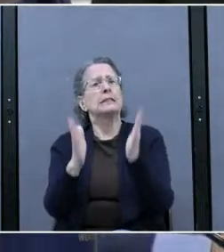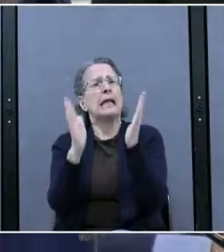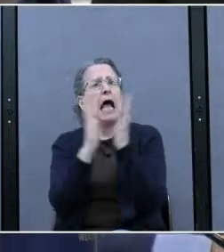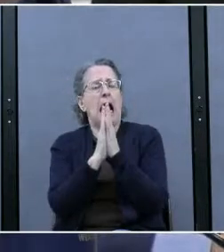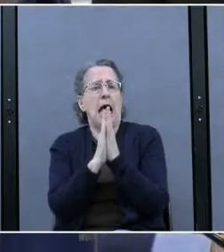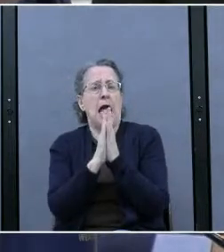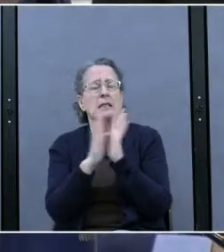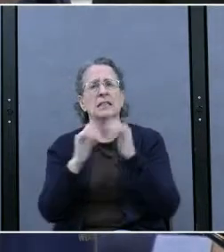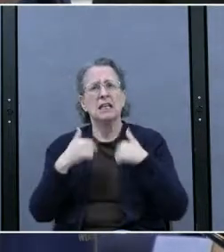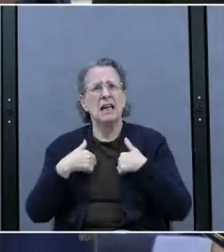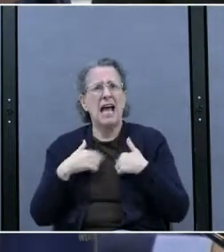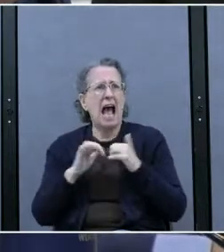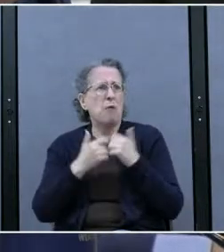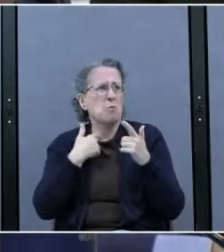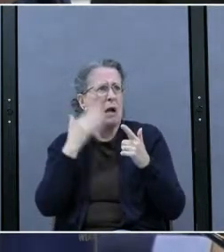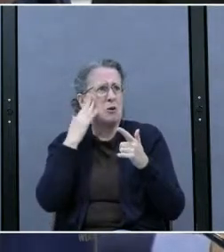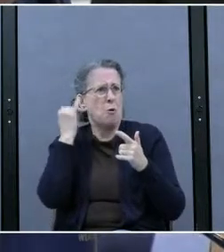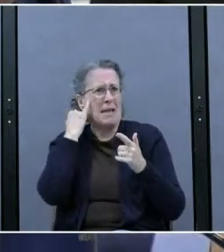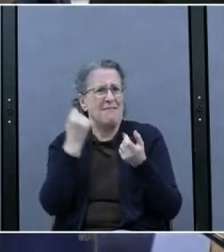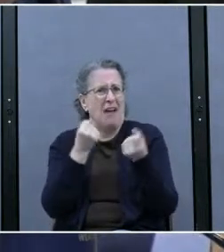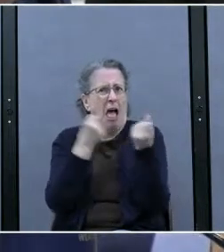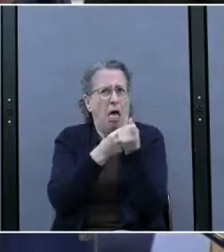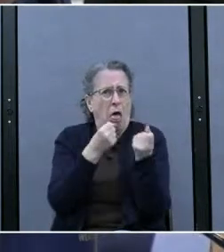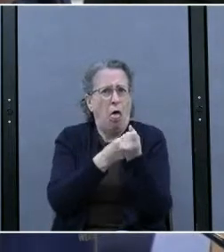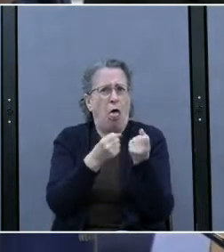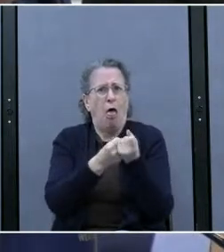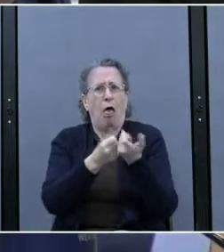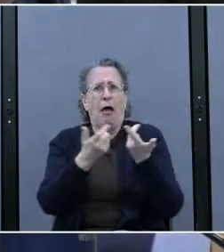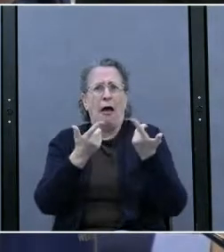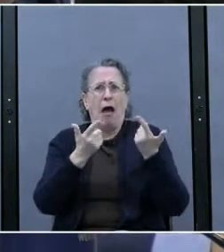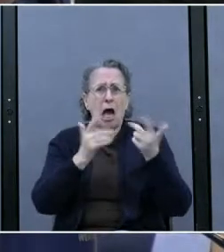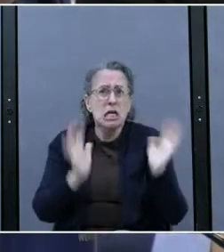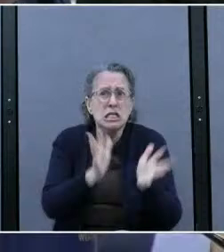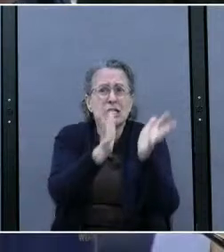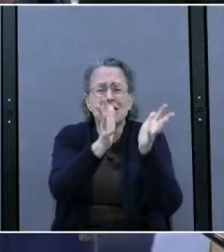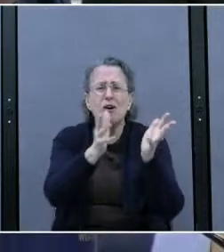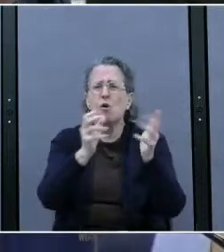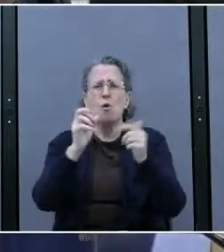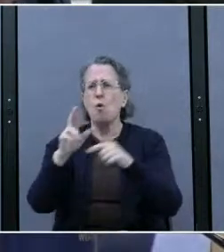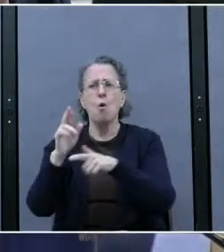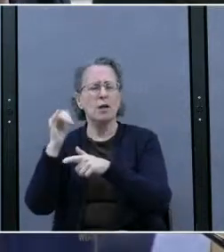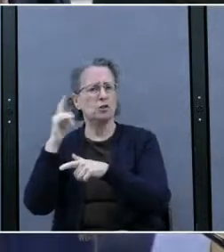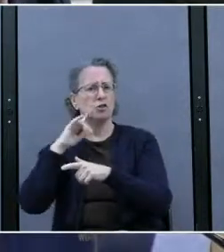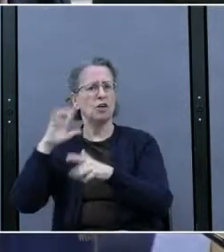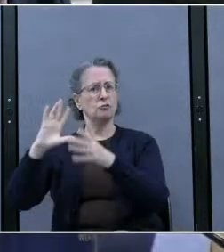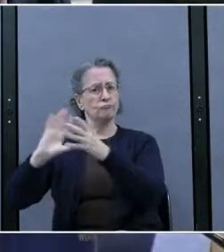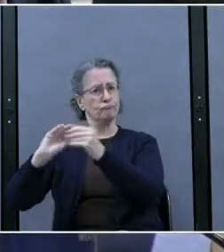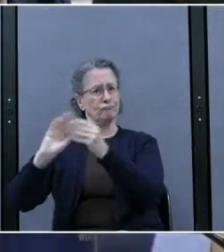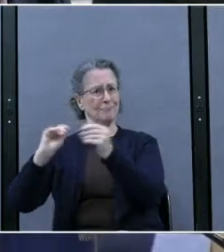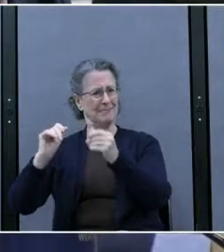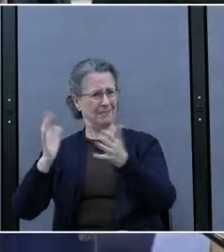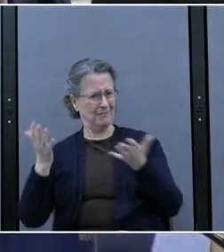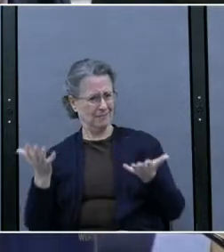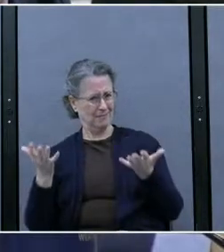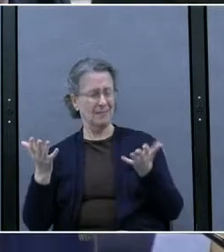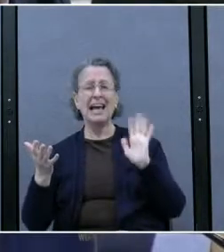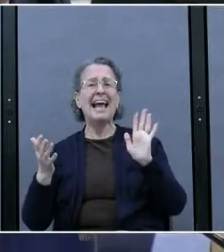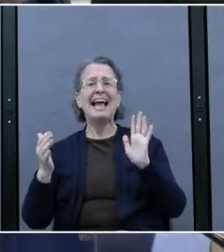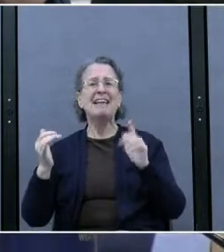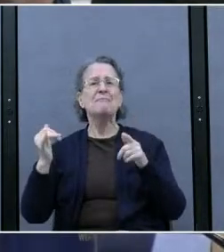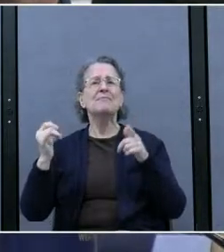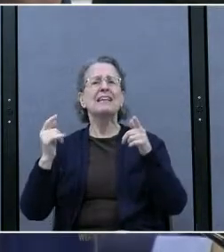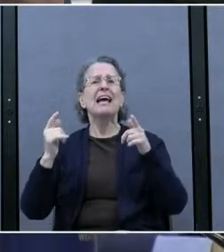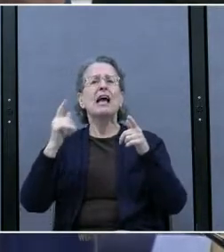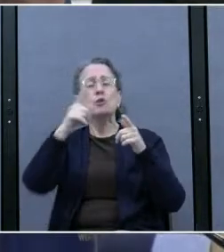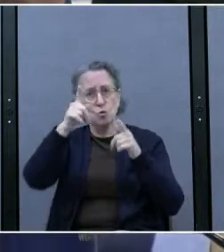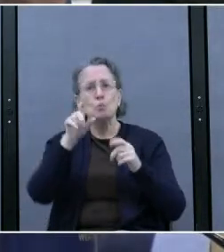that's a good point, right? So if what you have to say is kind of more ending in a period, maybe it wasn't really a question.